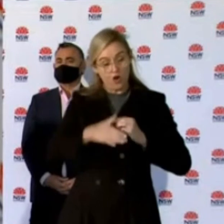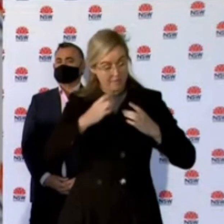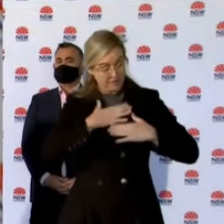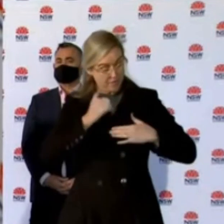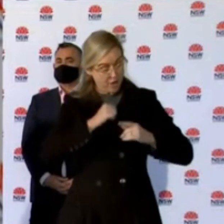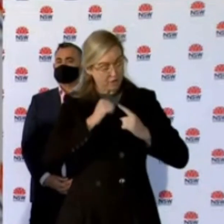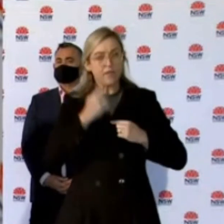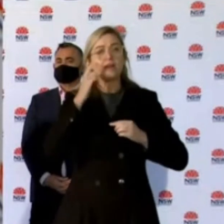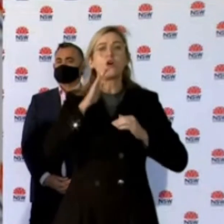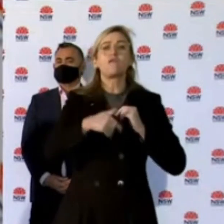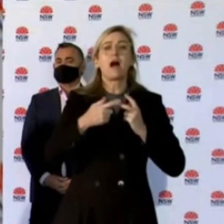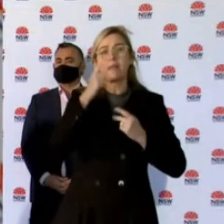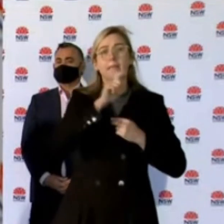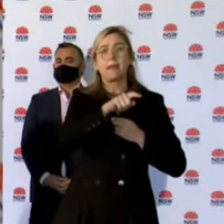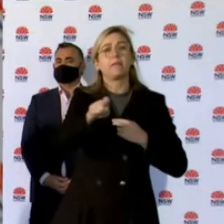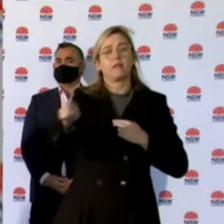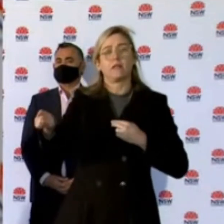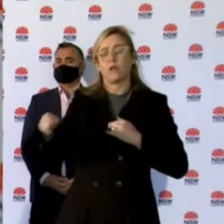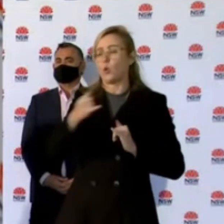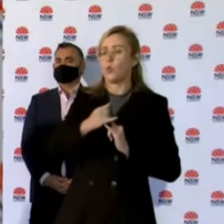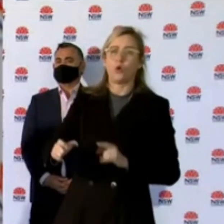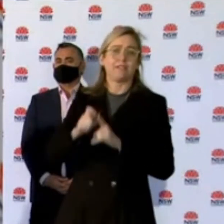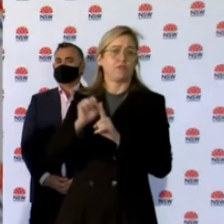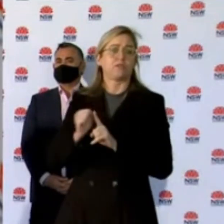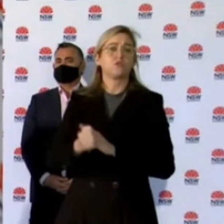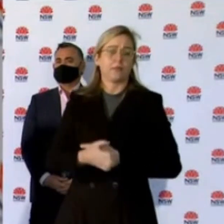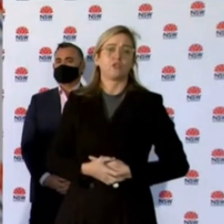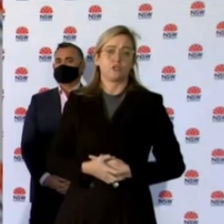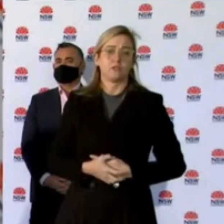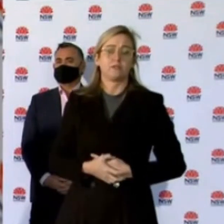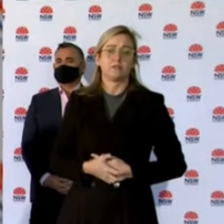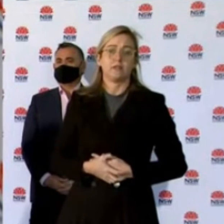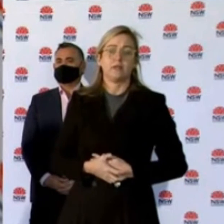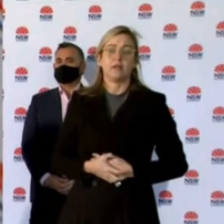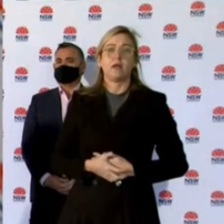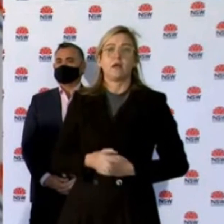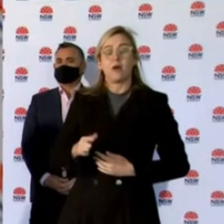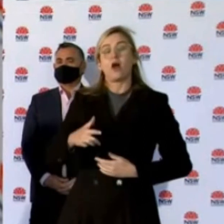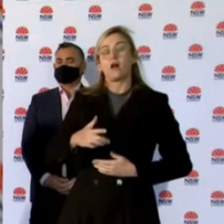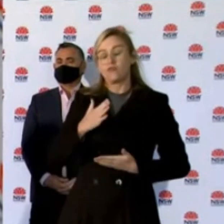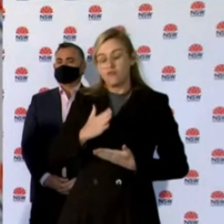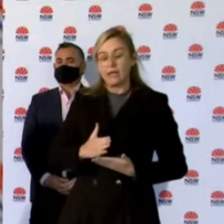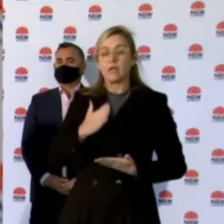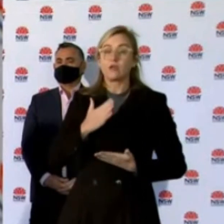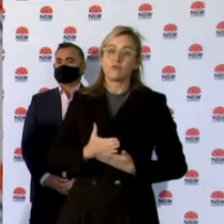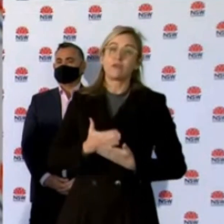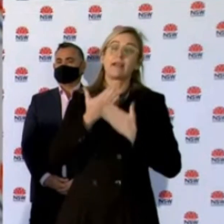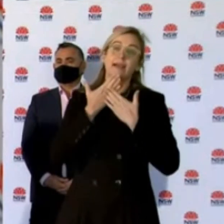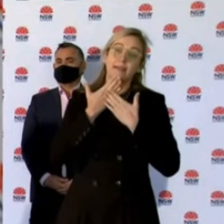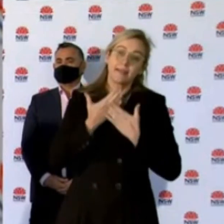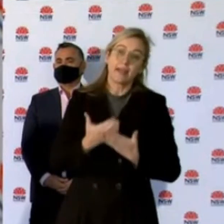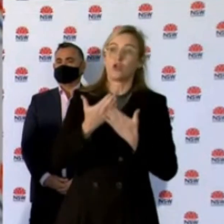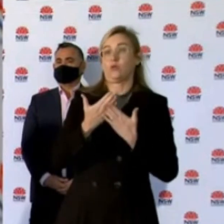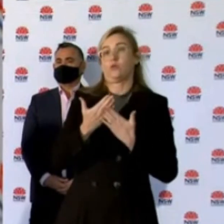those of others who are really doing it tough. And again, my overwhelming feeling is one of deep gratitude. I just want to thank everybody for your